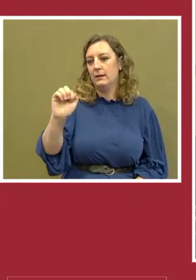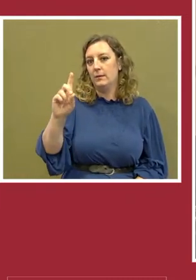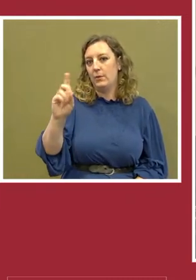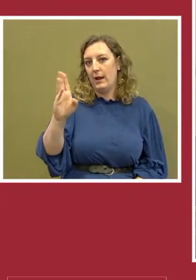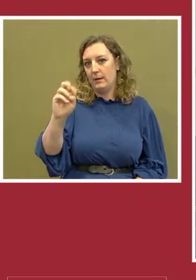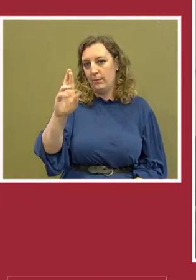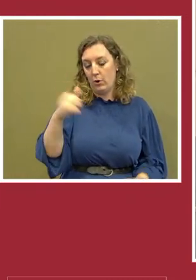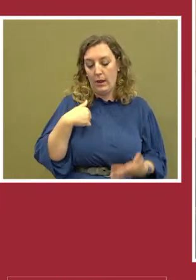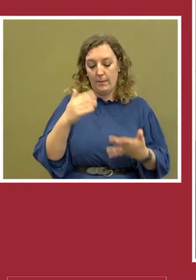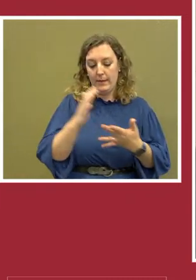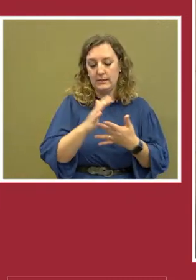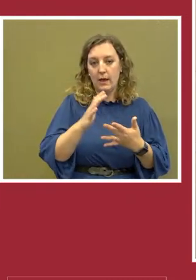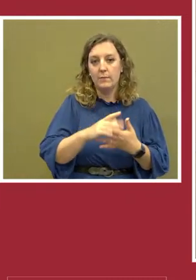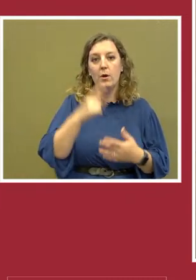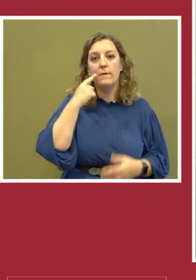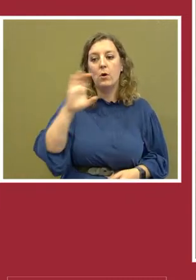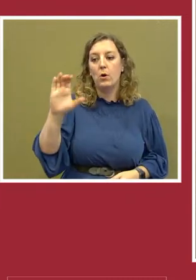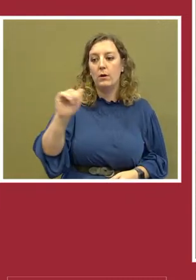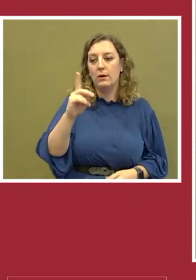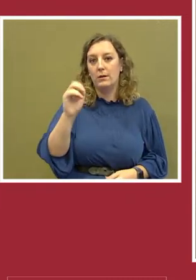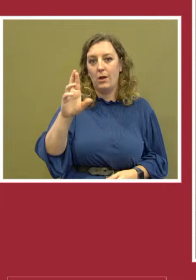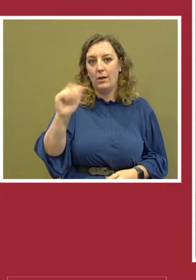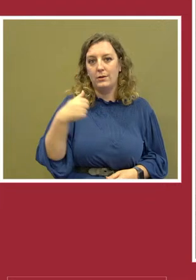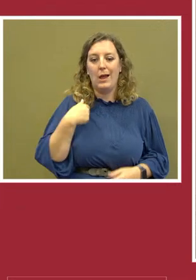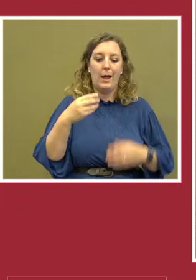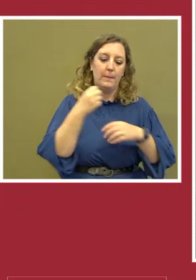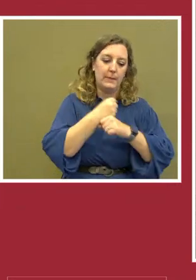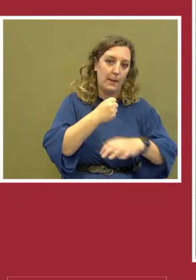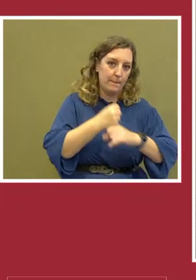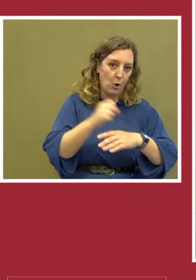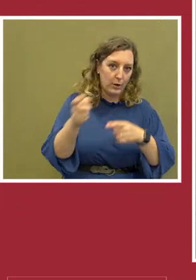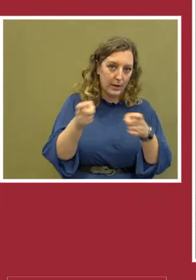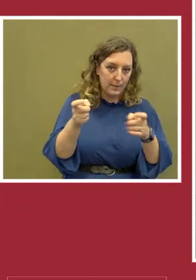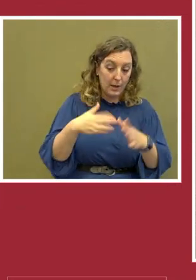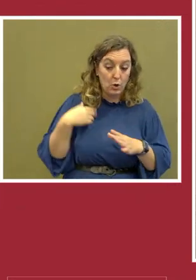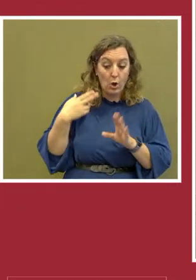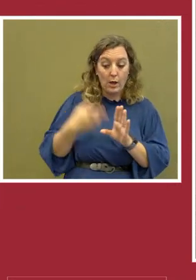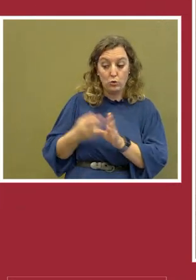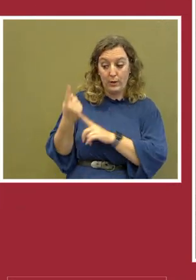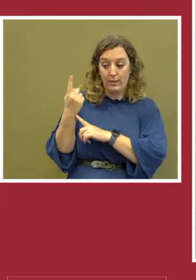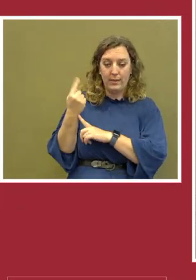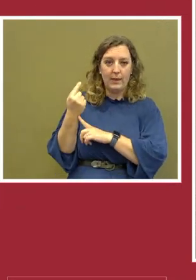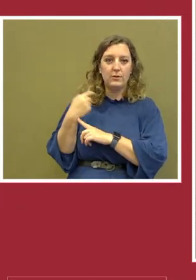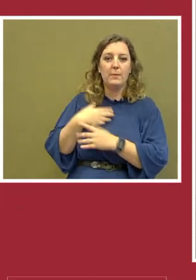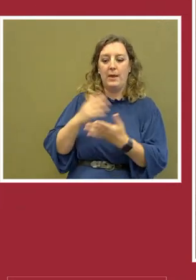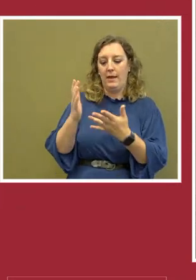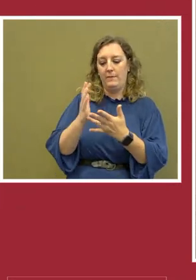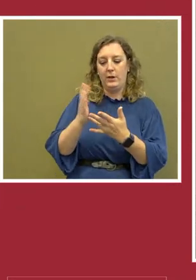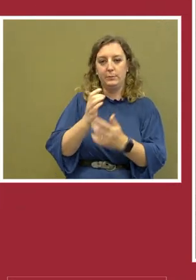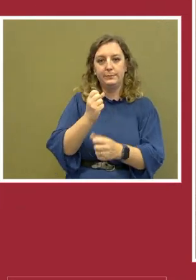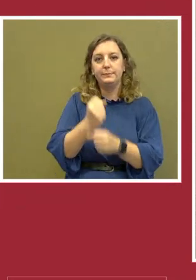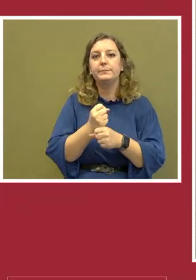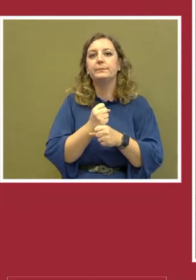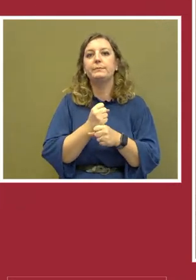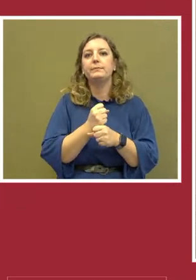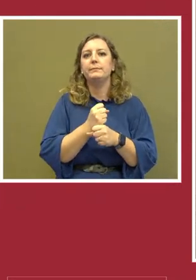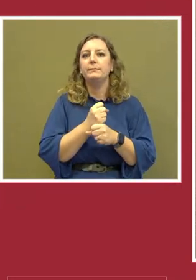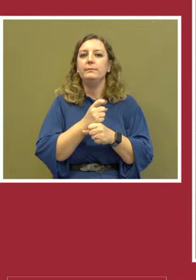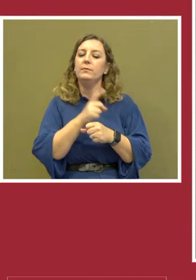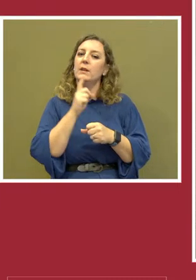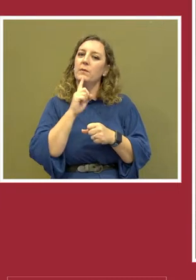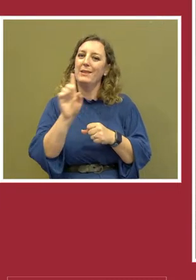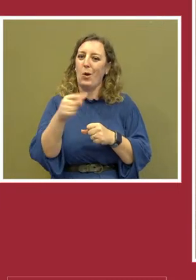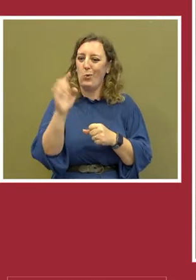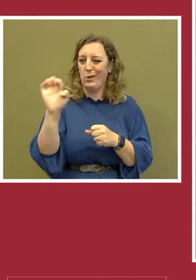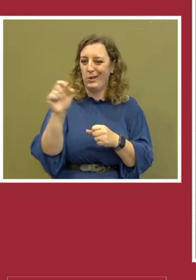High School, and I'm the marketing manager for our DECA chapter. I joined DECA last year, and it was my freshman year, and it was really one of the